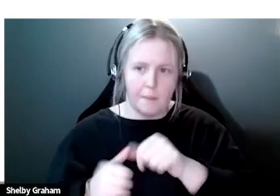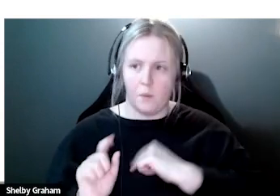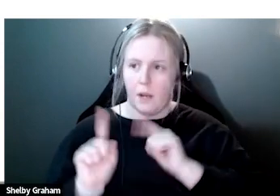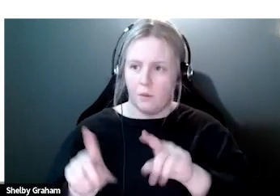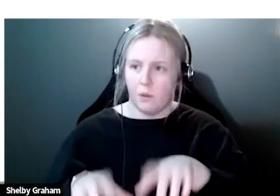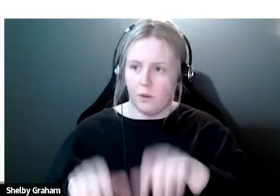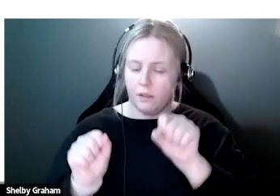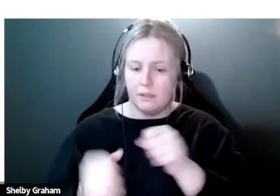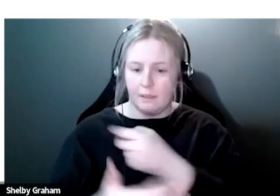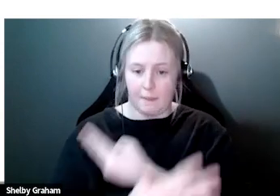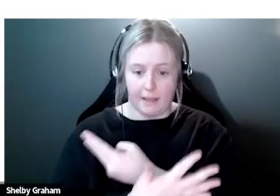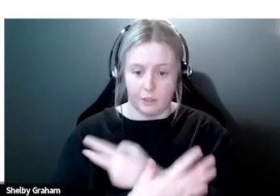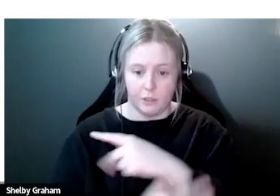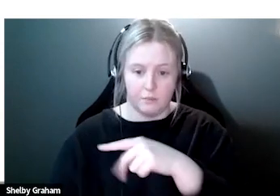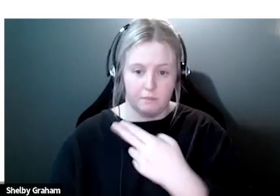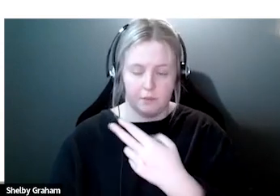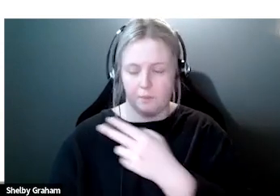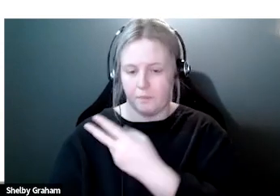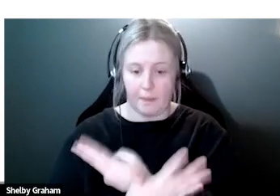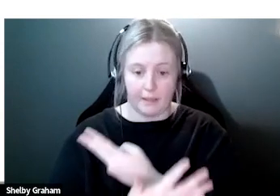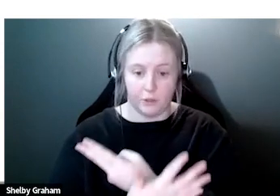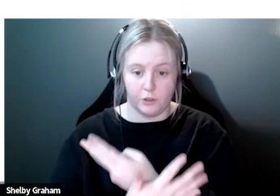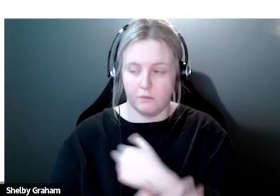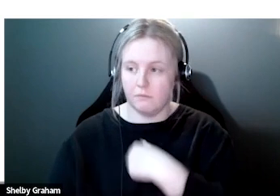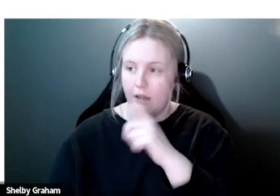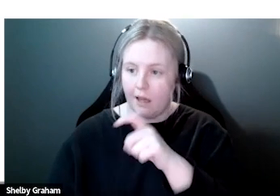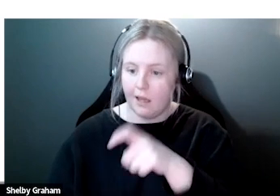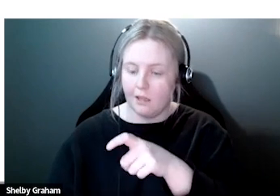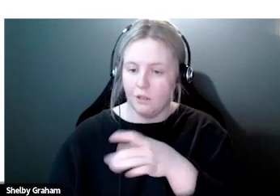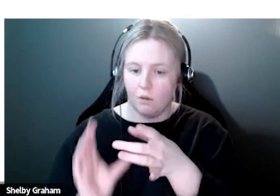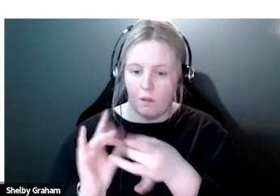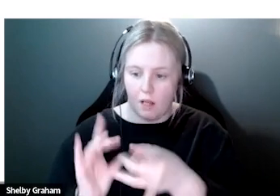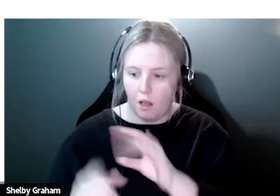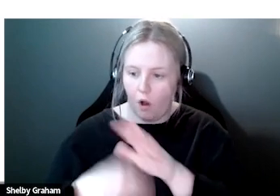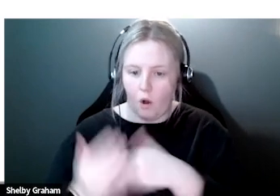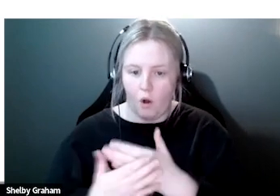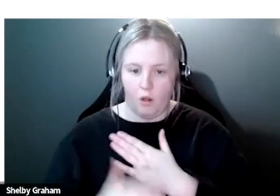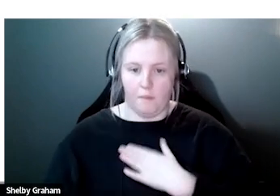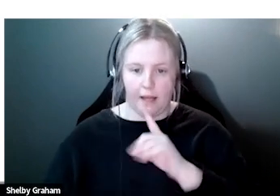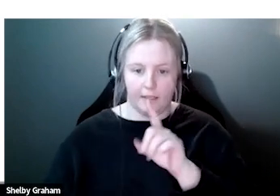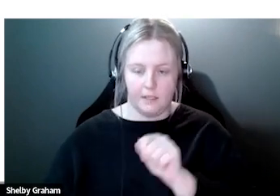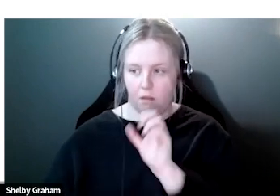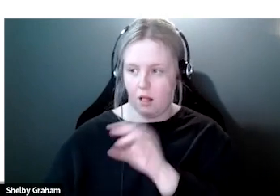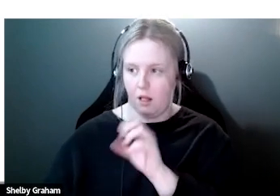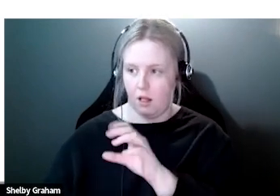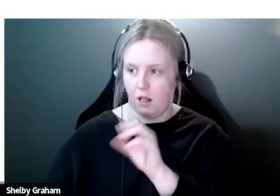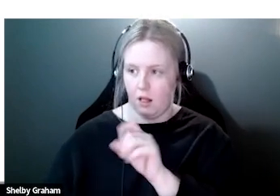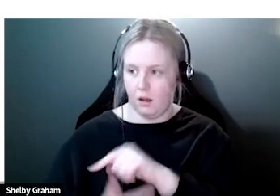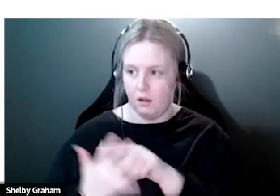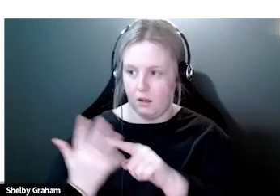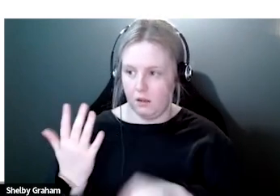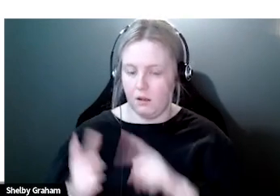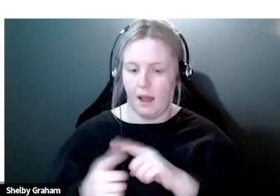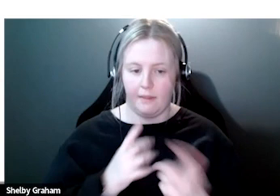degree and having a conversation that I had to disclose all of my disabilities to get accommodations in